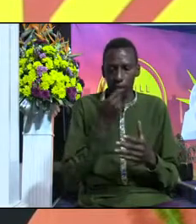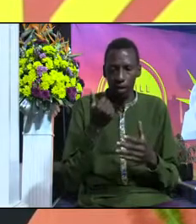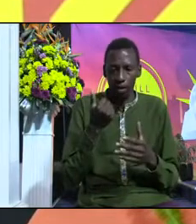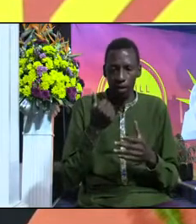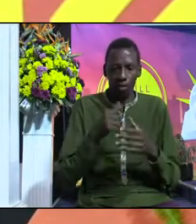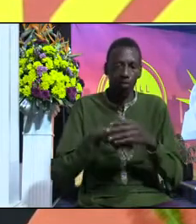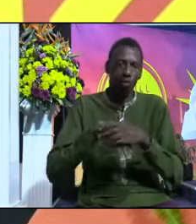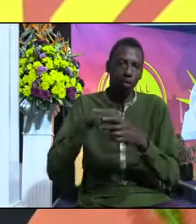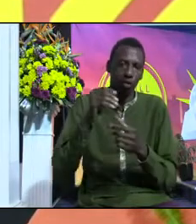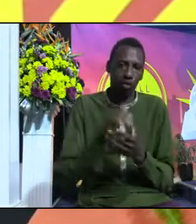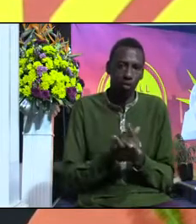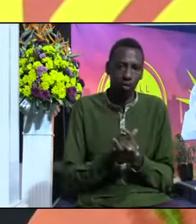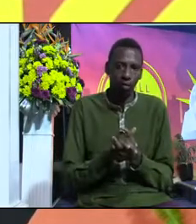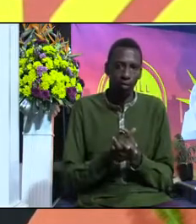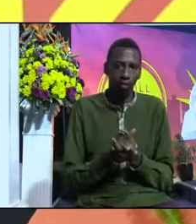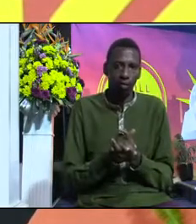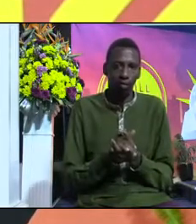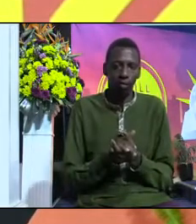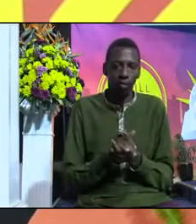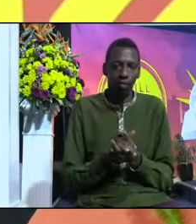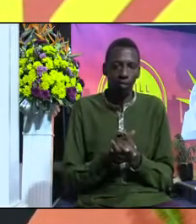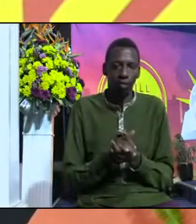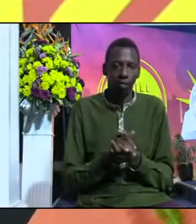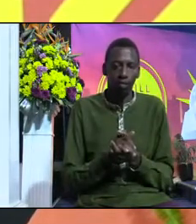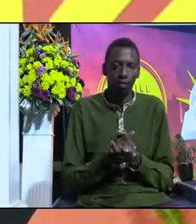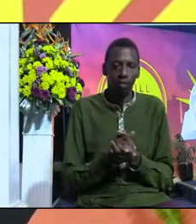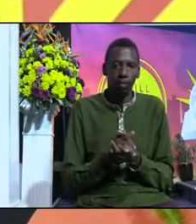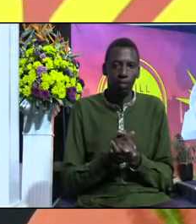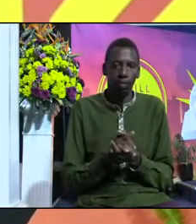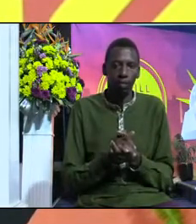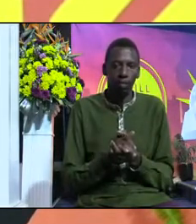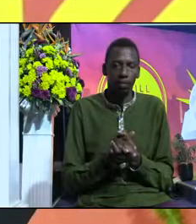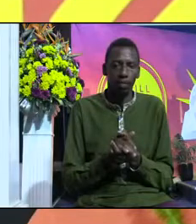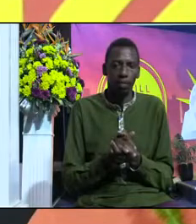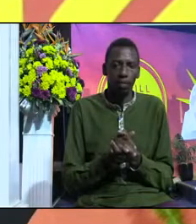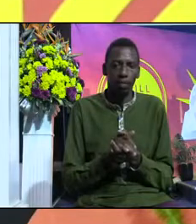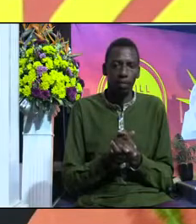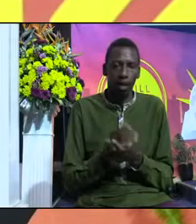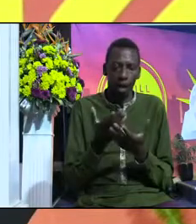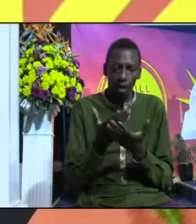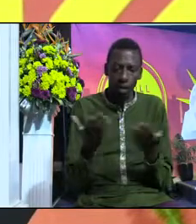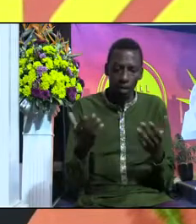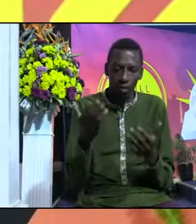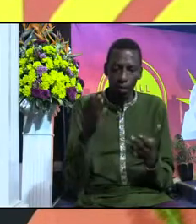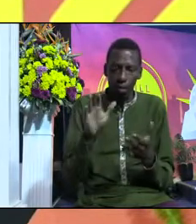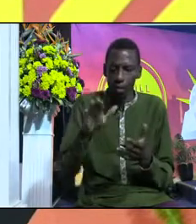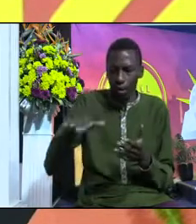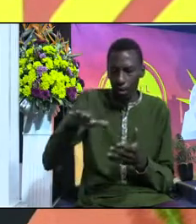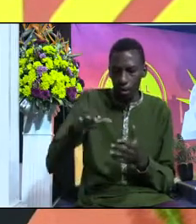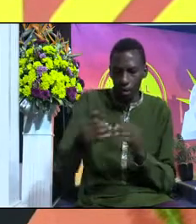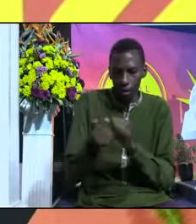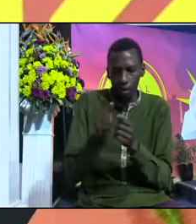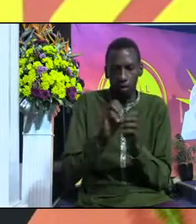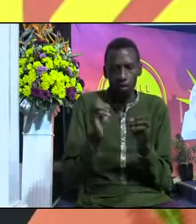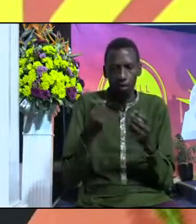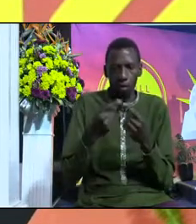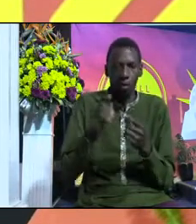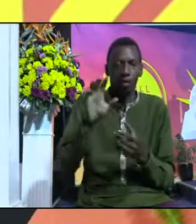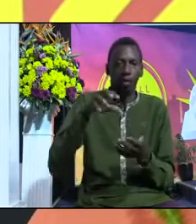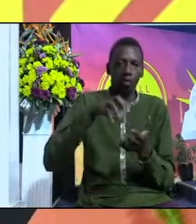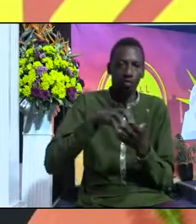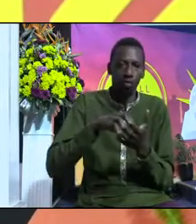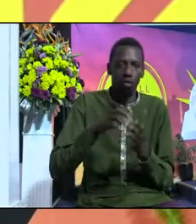the outside. No, things haven't changed in terms of your location, but your situation gets